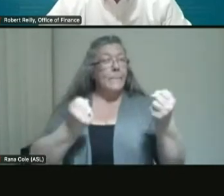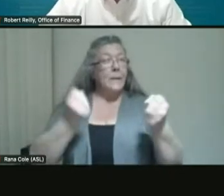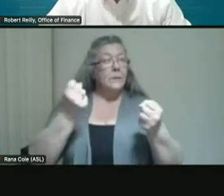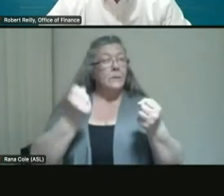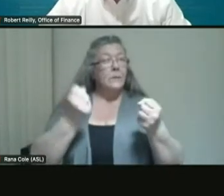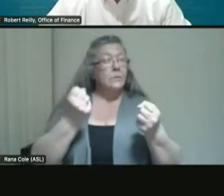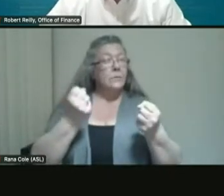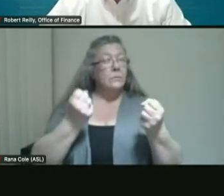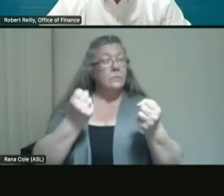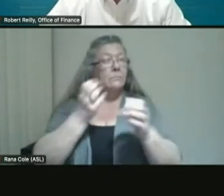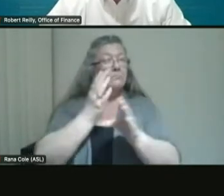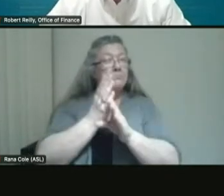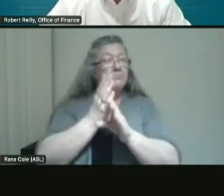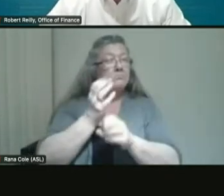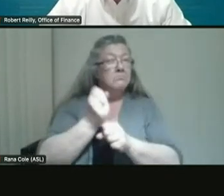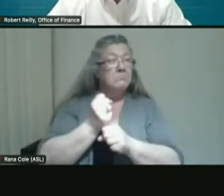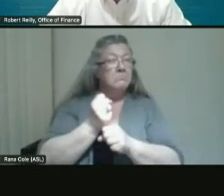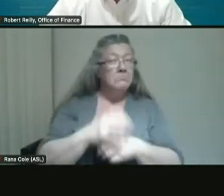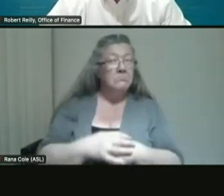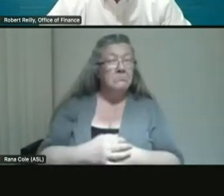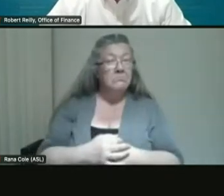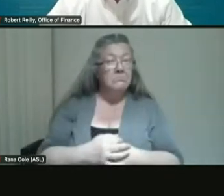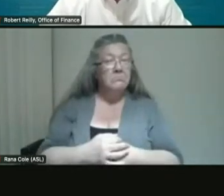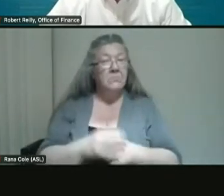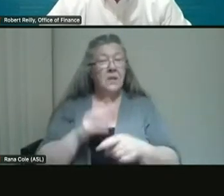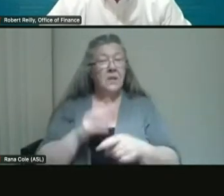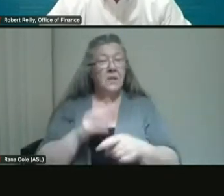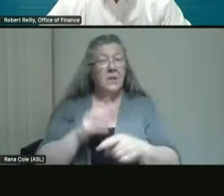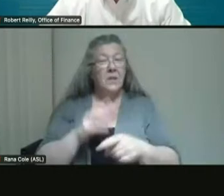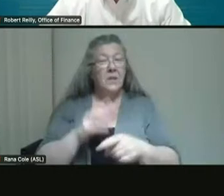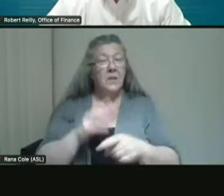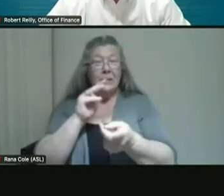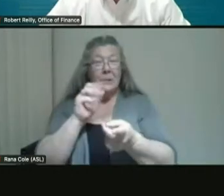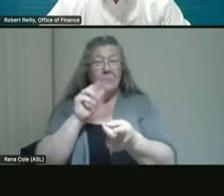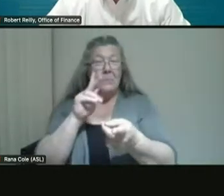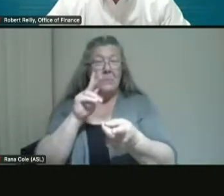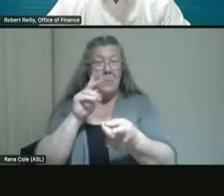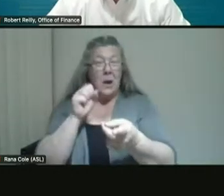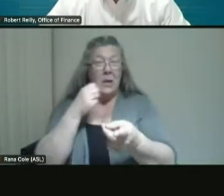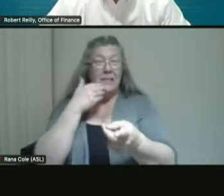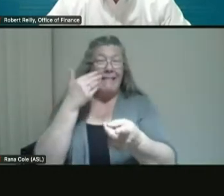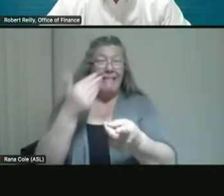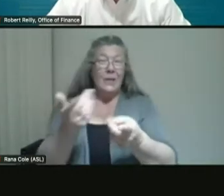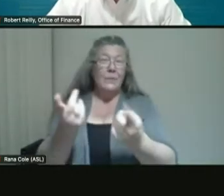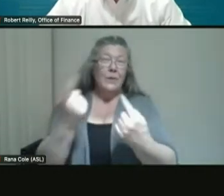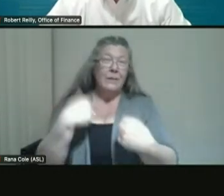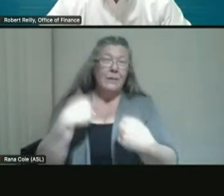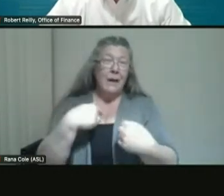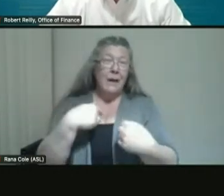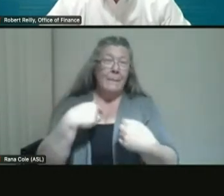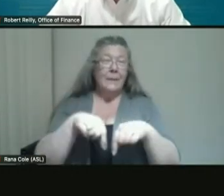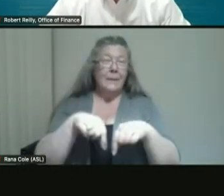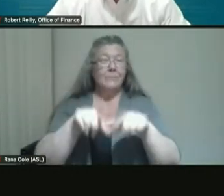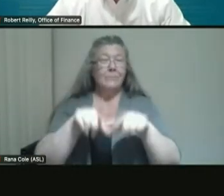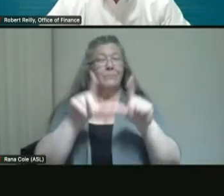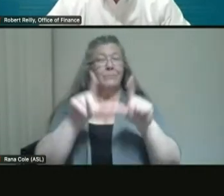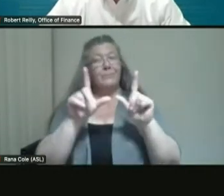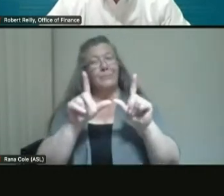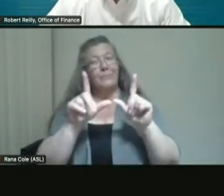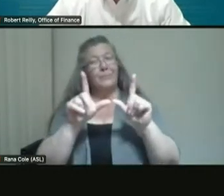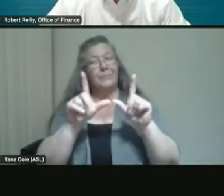Sure. I see we have Dr. Marks here. Good evening. Thank you, Dr. Marks, for coming on. I'll just begin before I turn over to her by